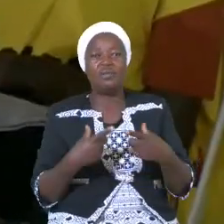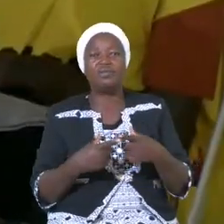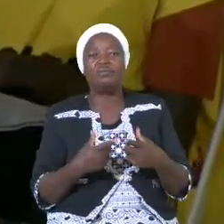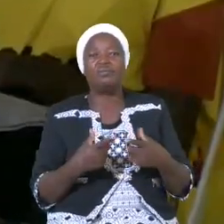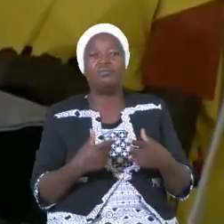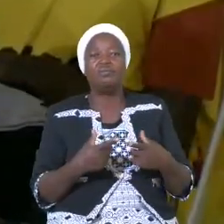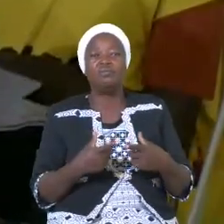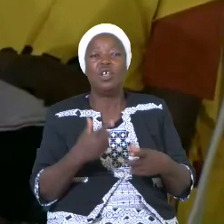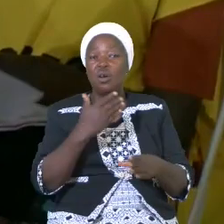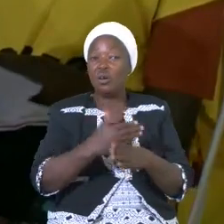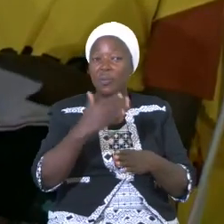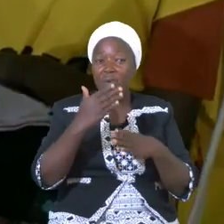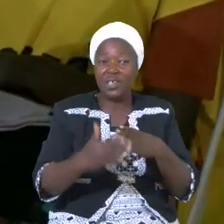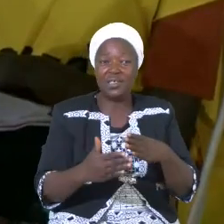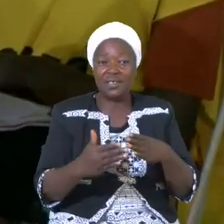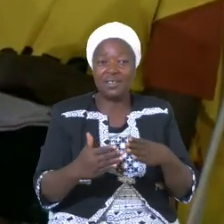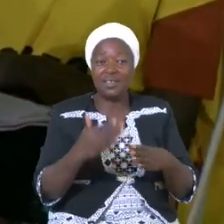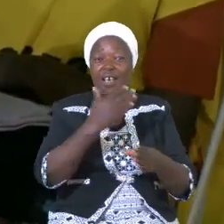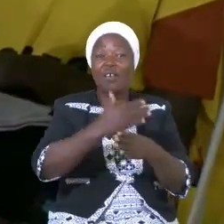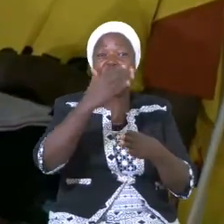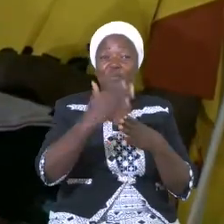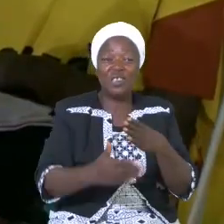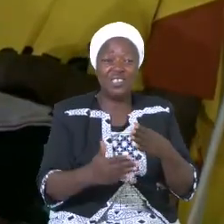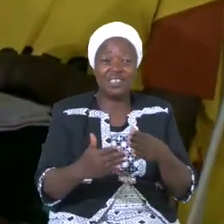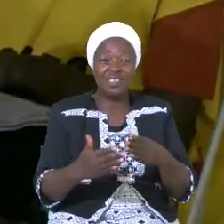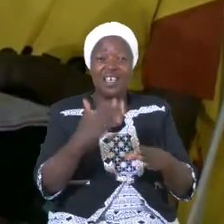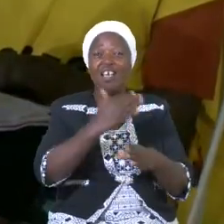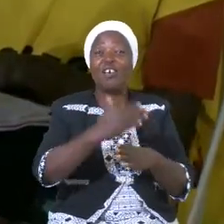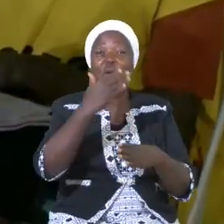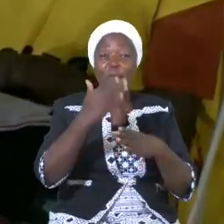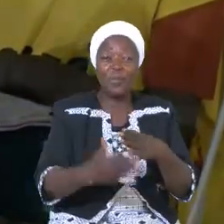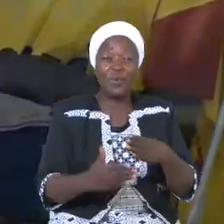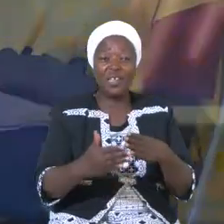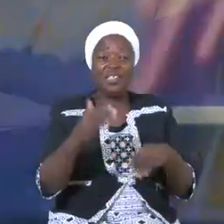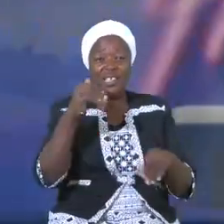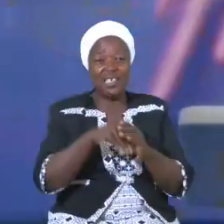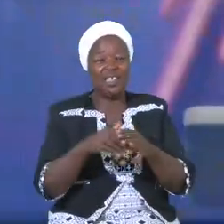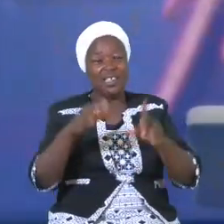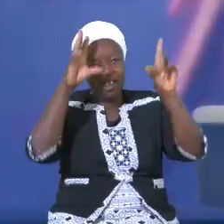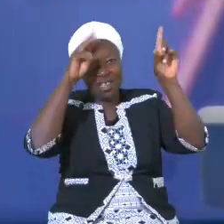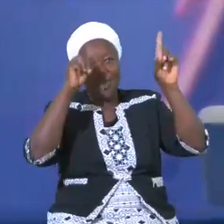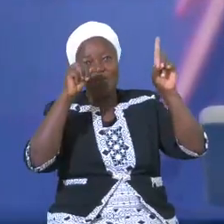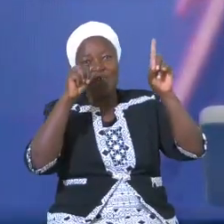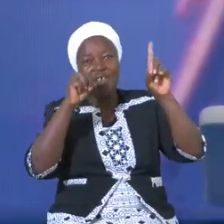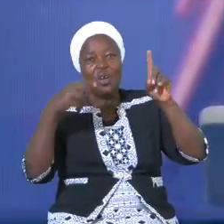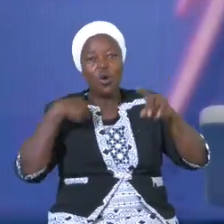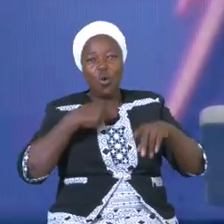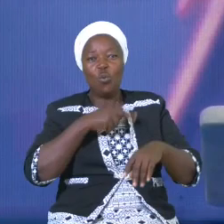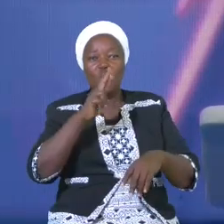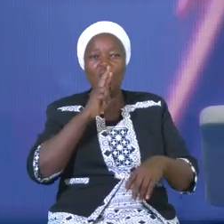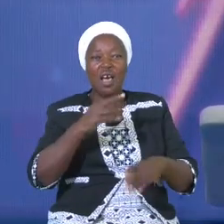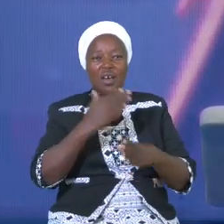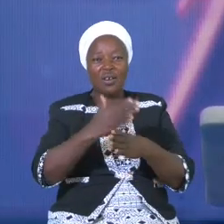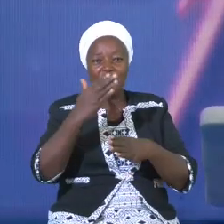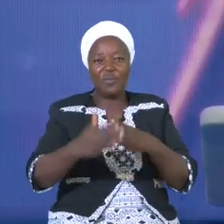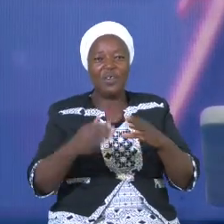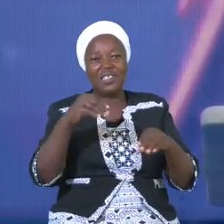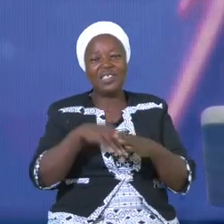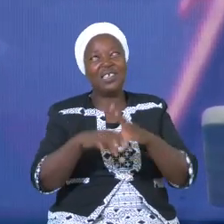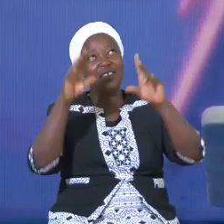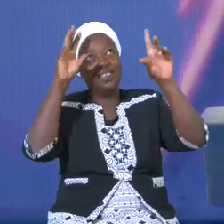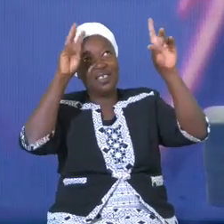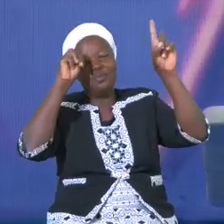complete complete complete shining we are in